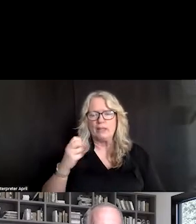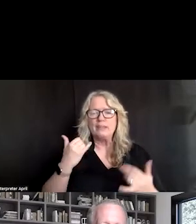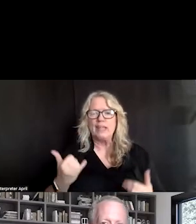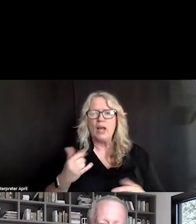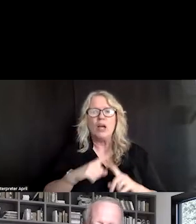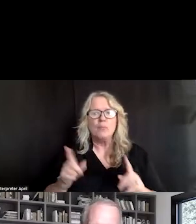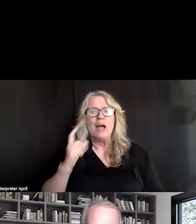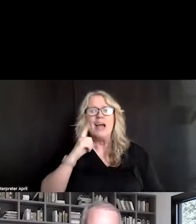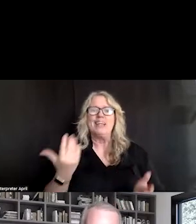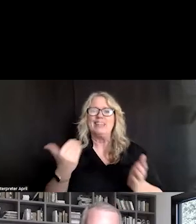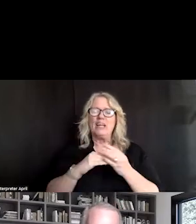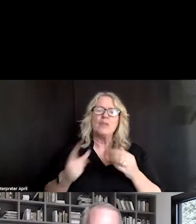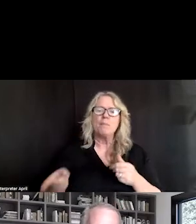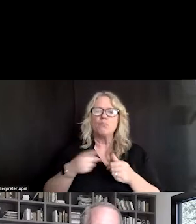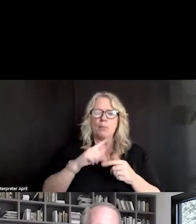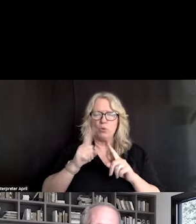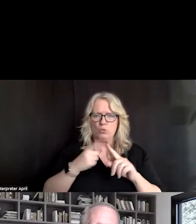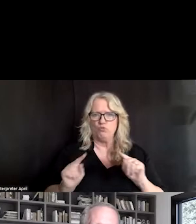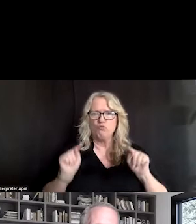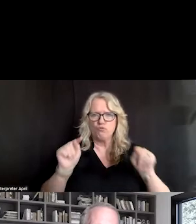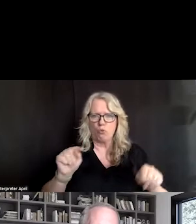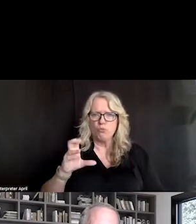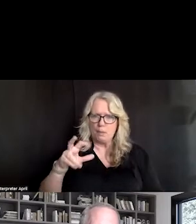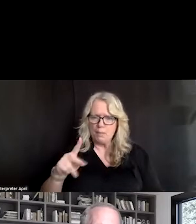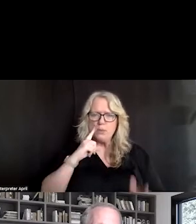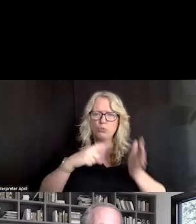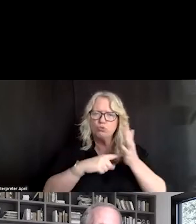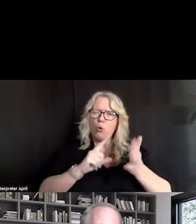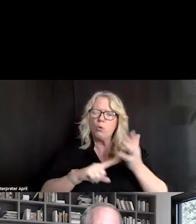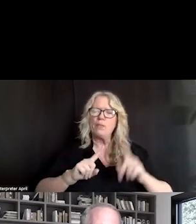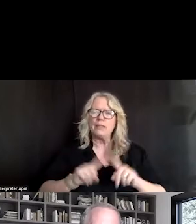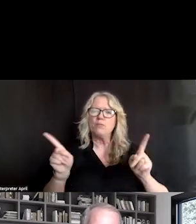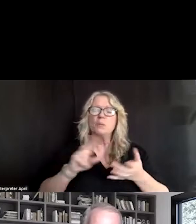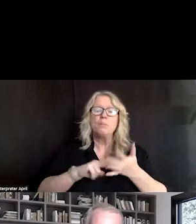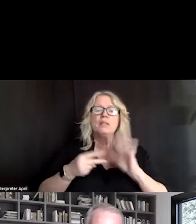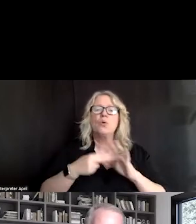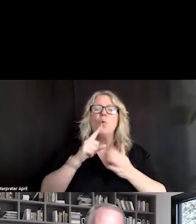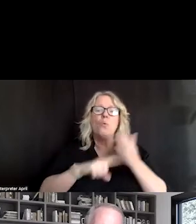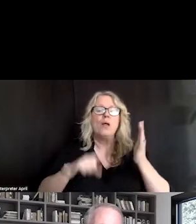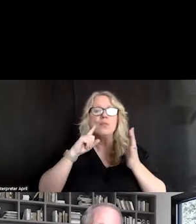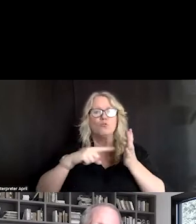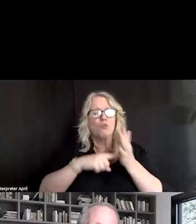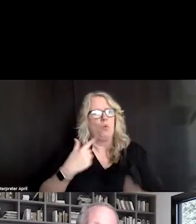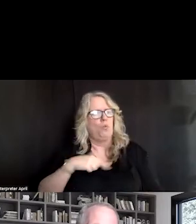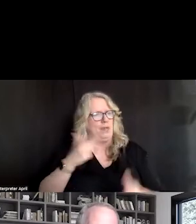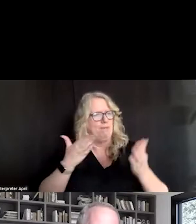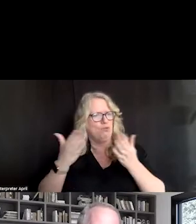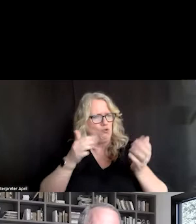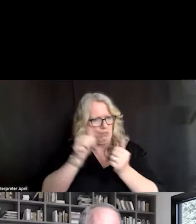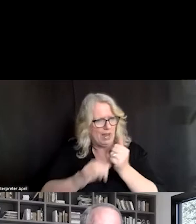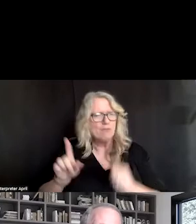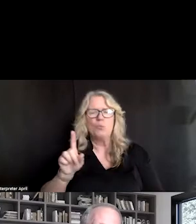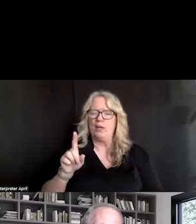However, that primary, when you go to that map and it shows you the differences, what that's showing you is we have to serve everybody in